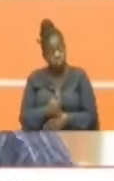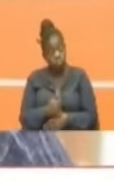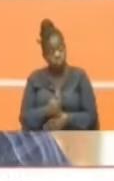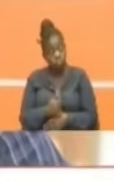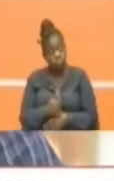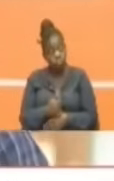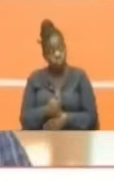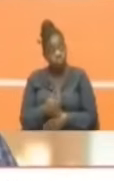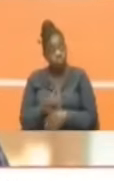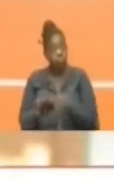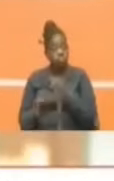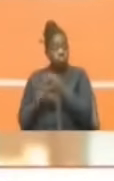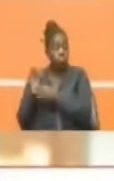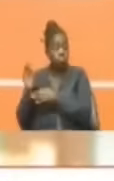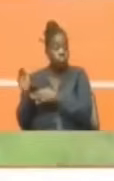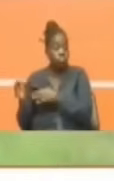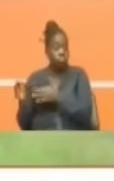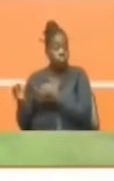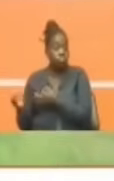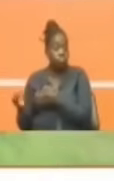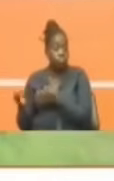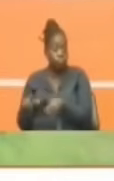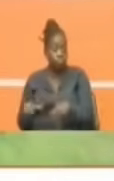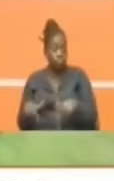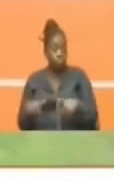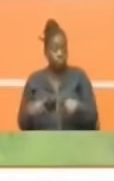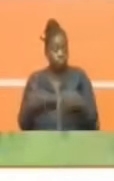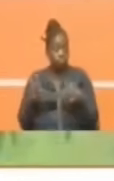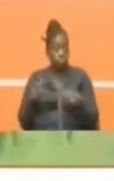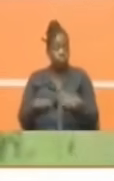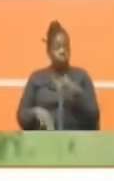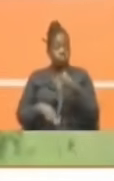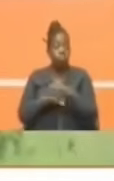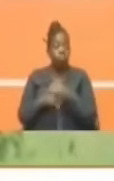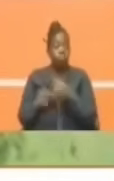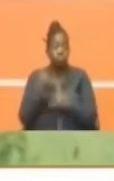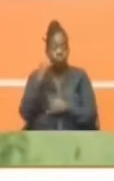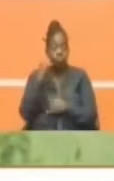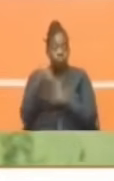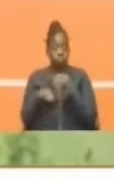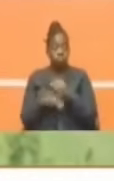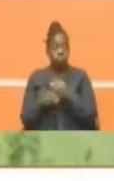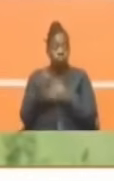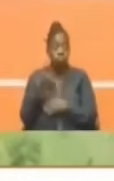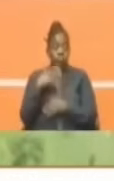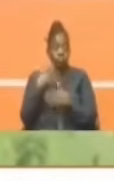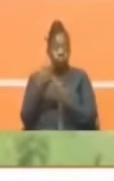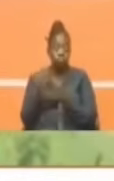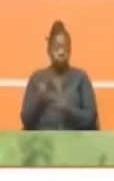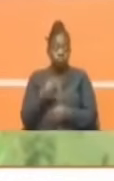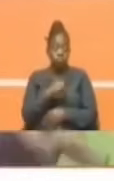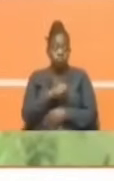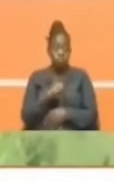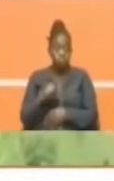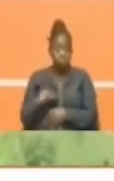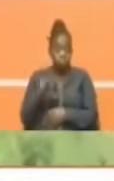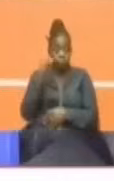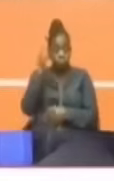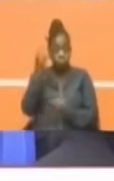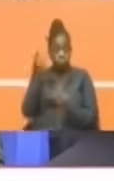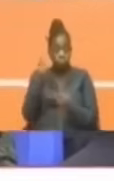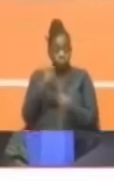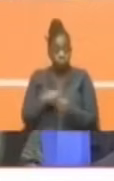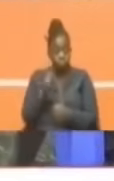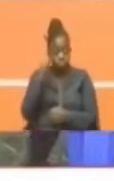omusika basikira mulamu oba basikira mufu ekimala kimala gwe gwabanga yatulagale tugaana okuzuukuka yesaba